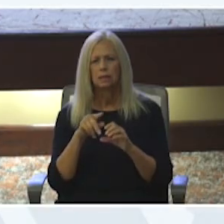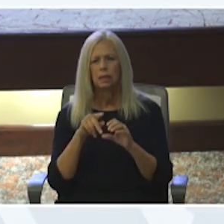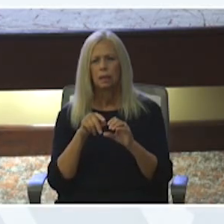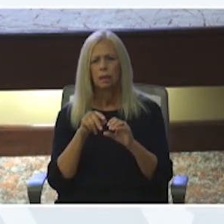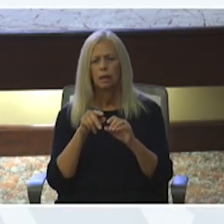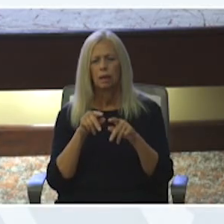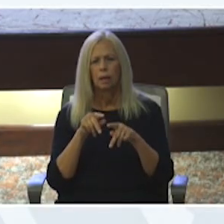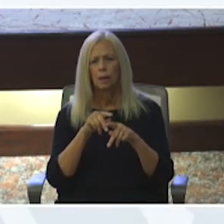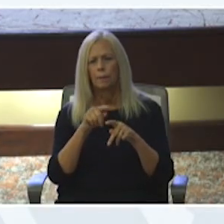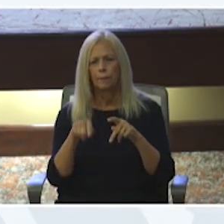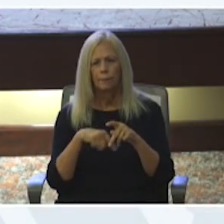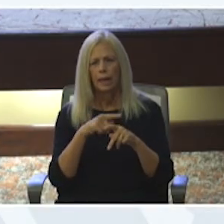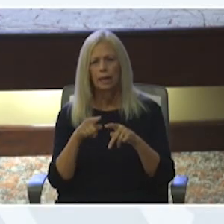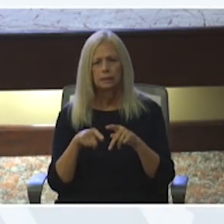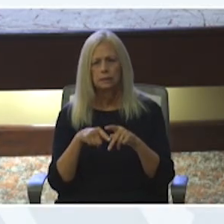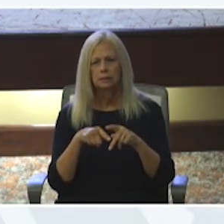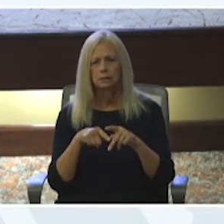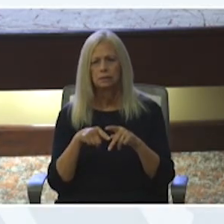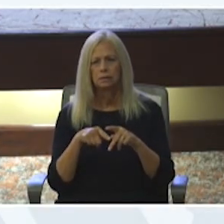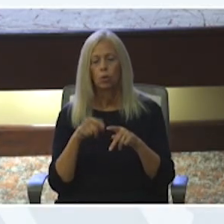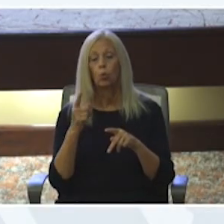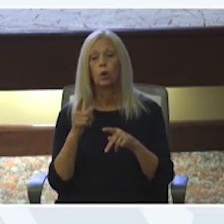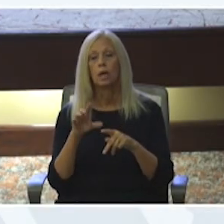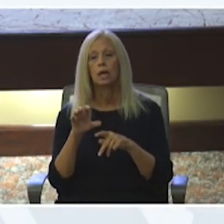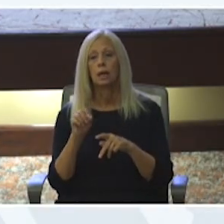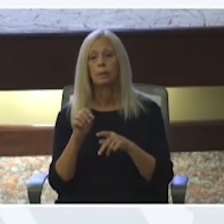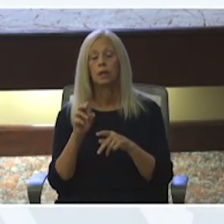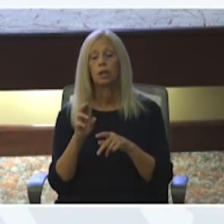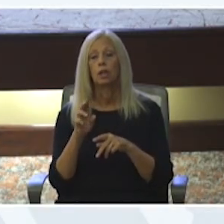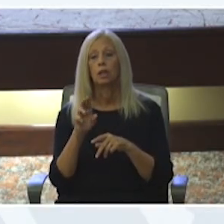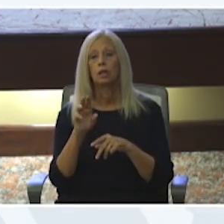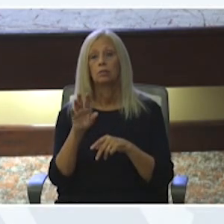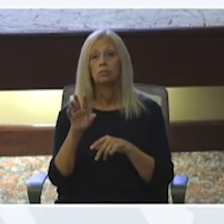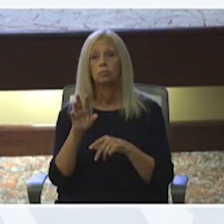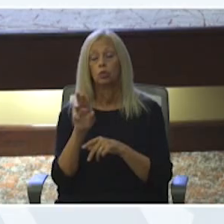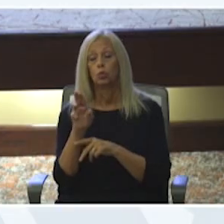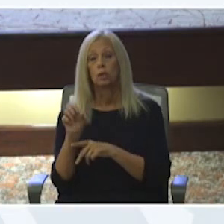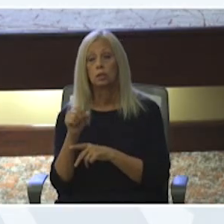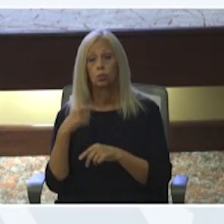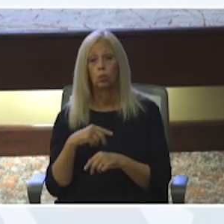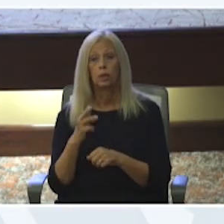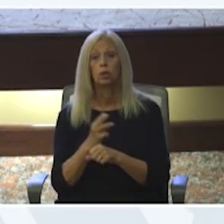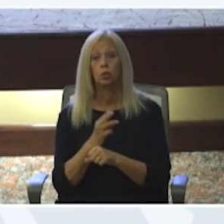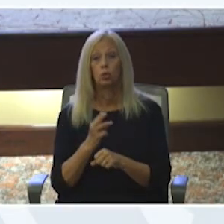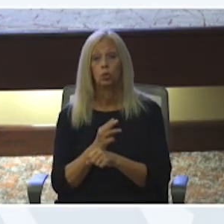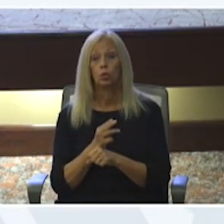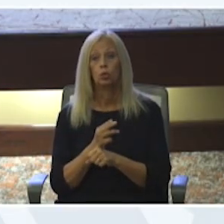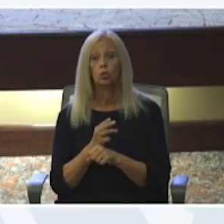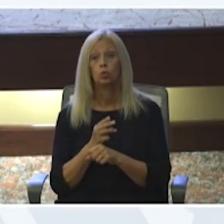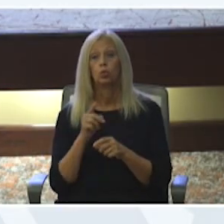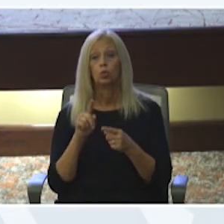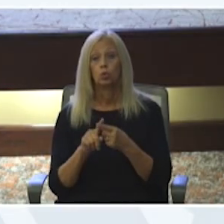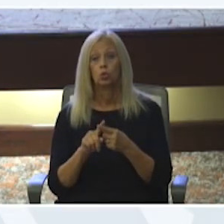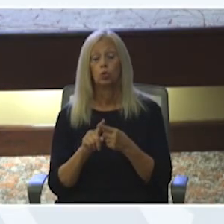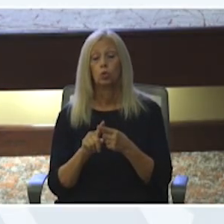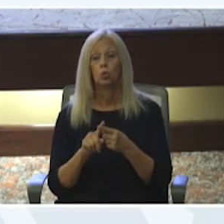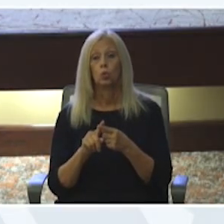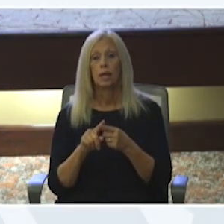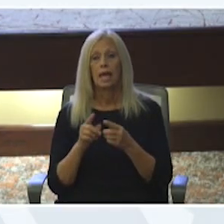in the U.S. that we utilize Nice. to literally have a lift on a